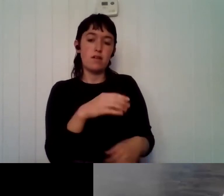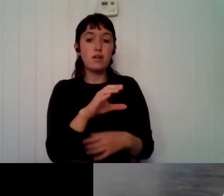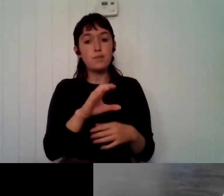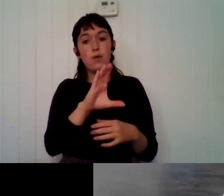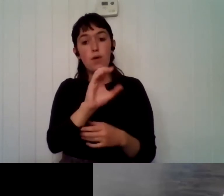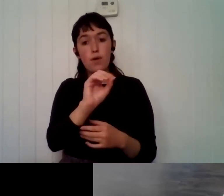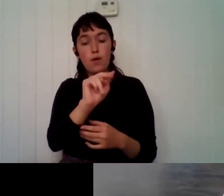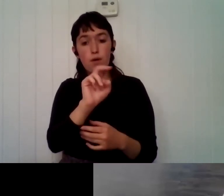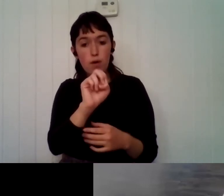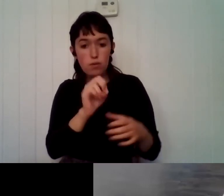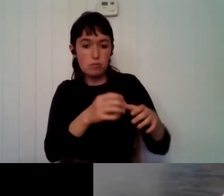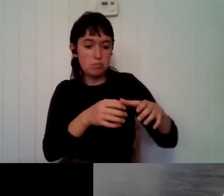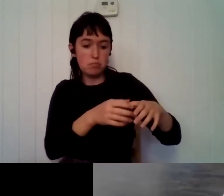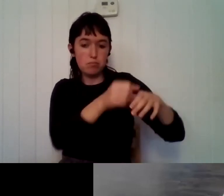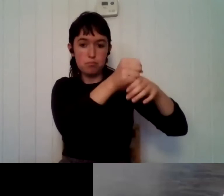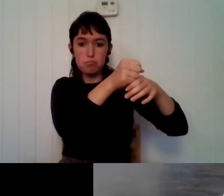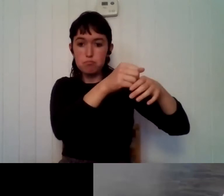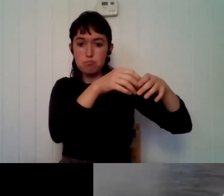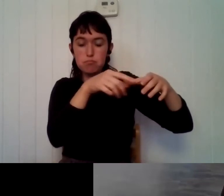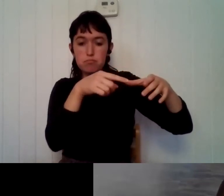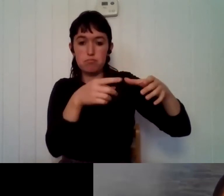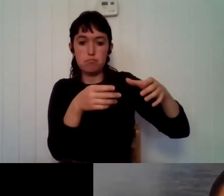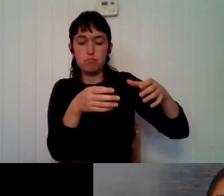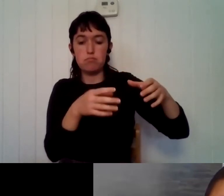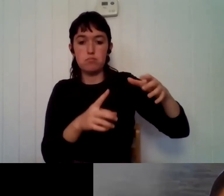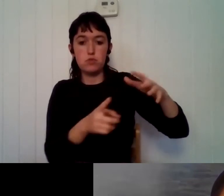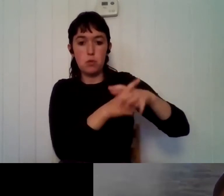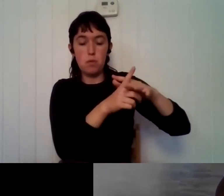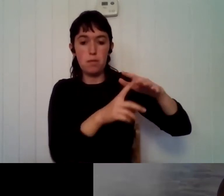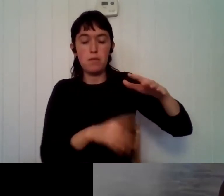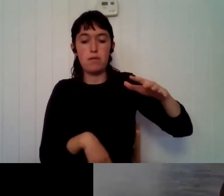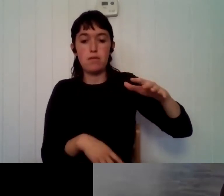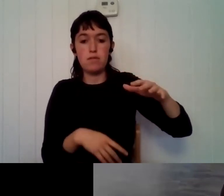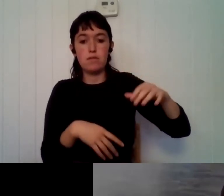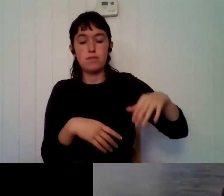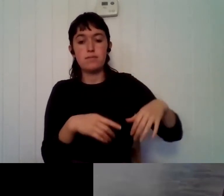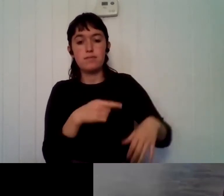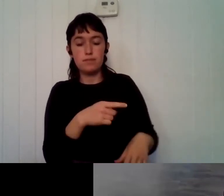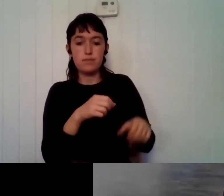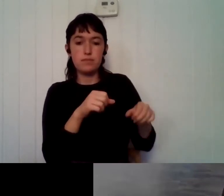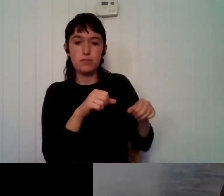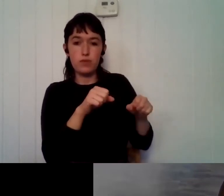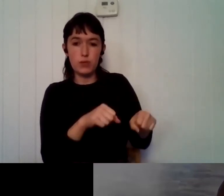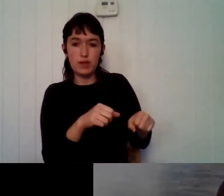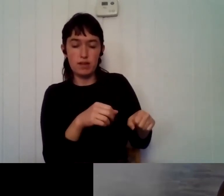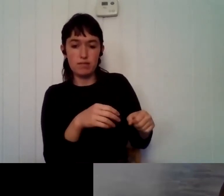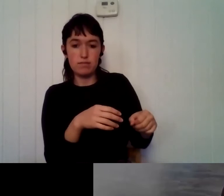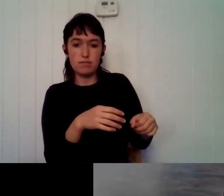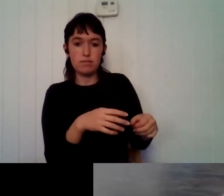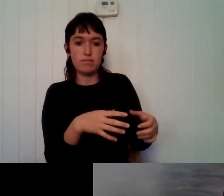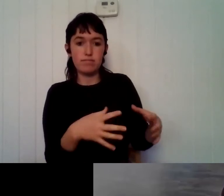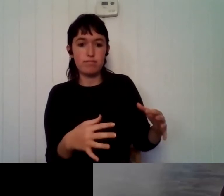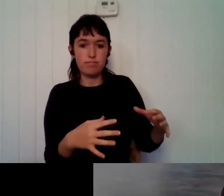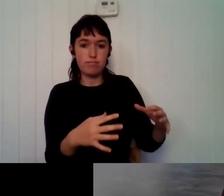like a mini volcano. So you get these really huge shield volcanoes, they are called, because they are an accumulation of all